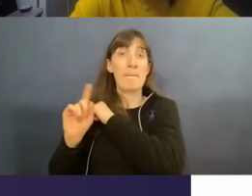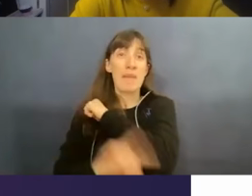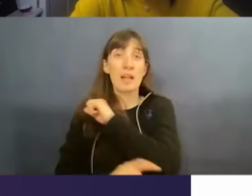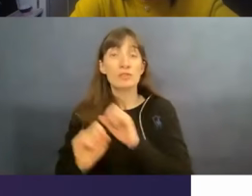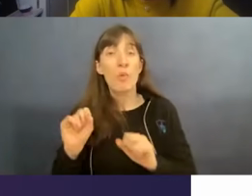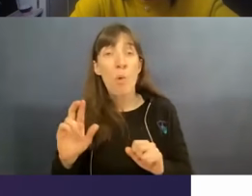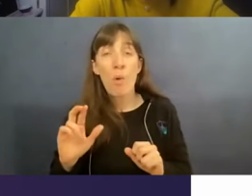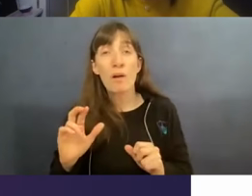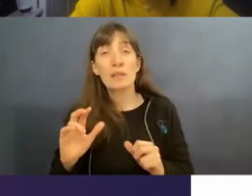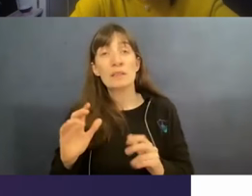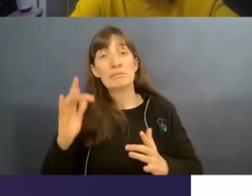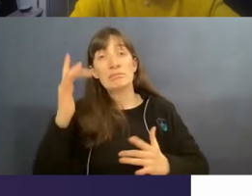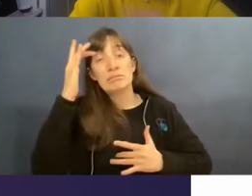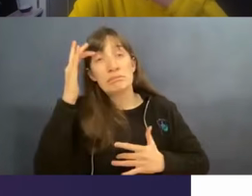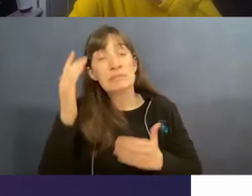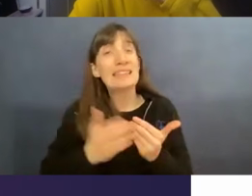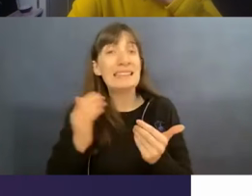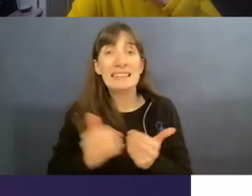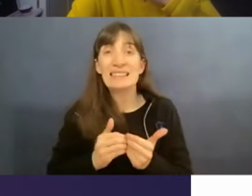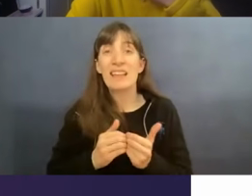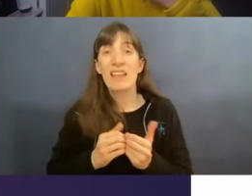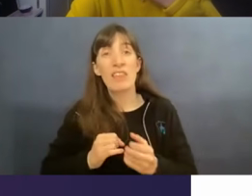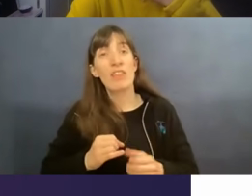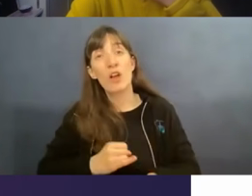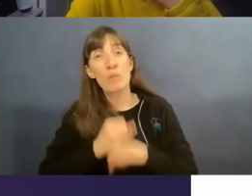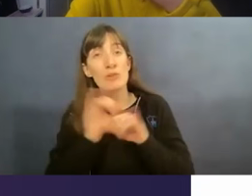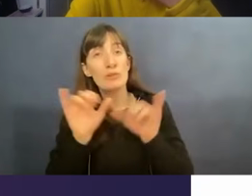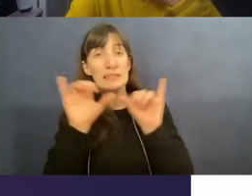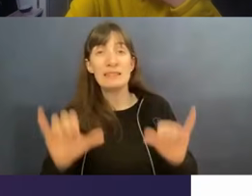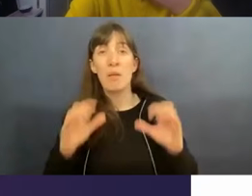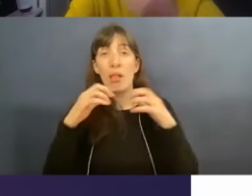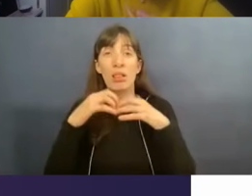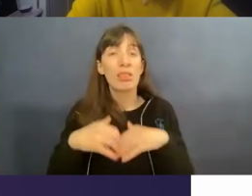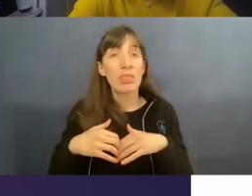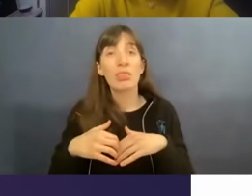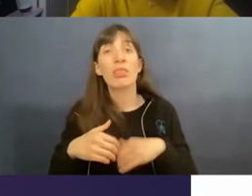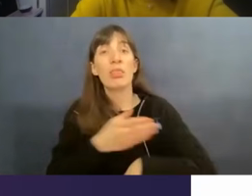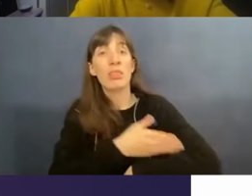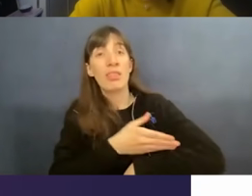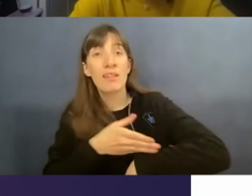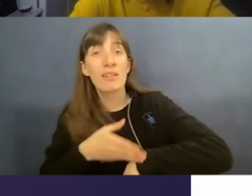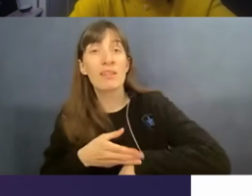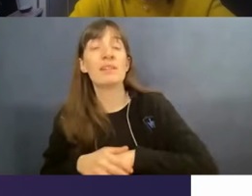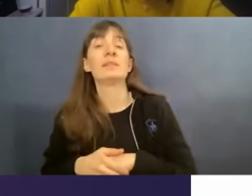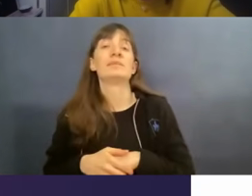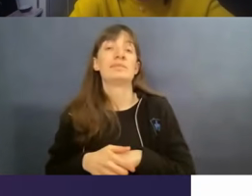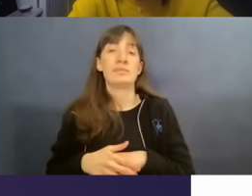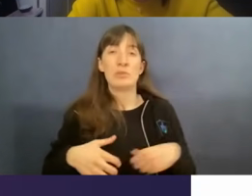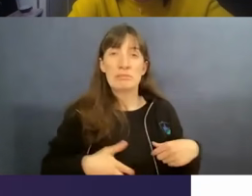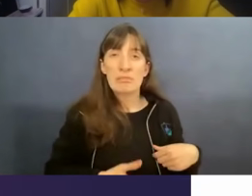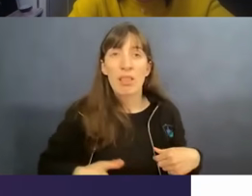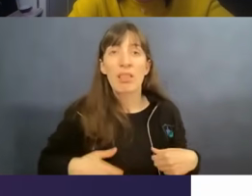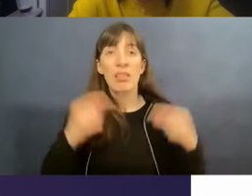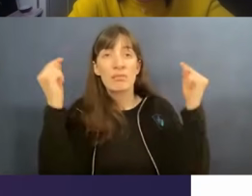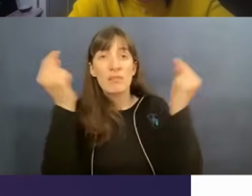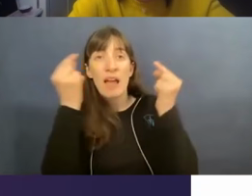due to lower immunity, right? Like just feeling sick all the time. They might have headaches, stomach aches. Again, those things we mentioned are like issues